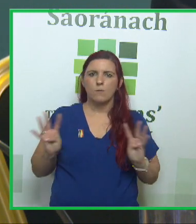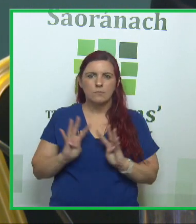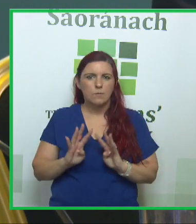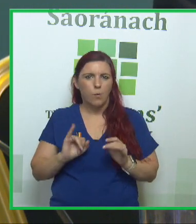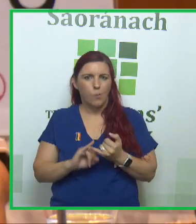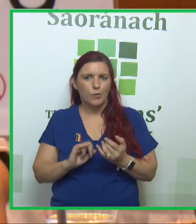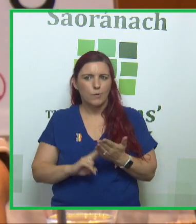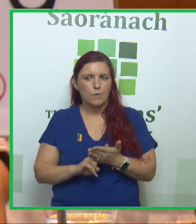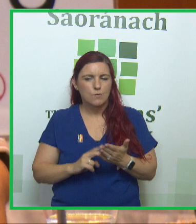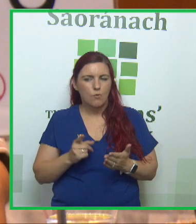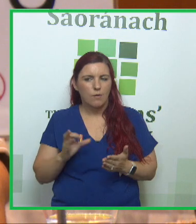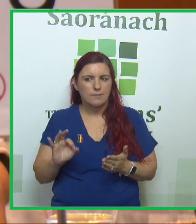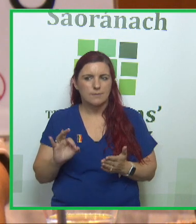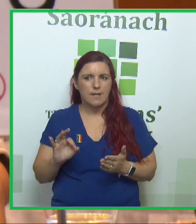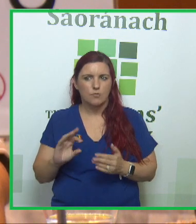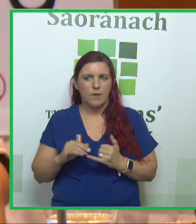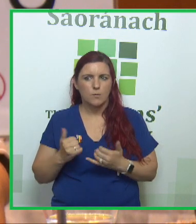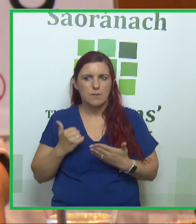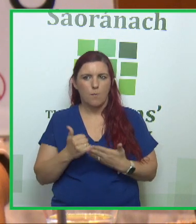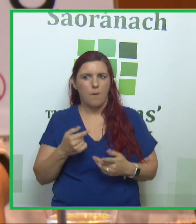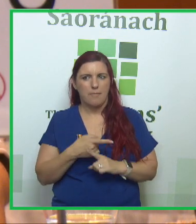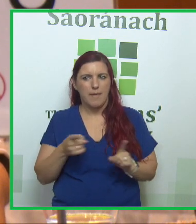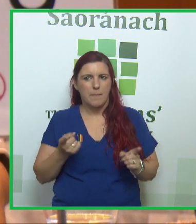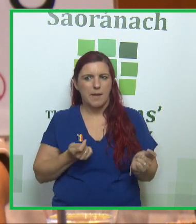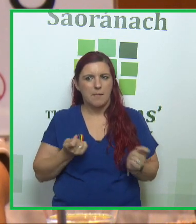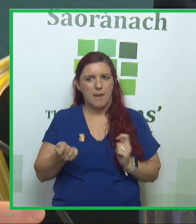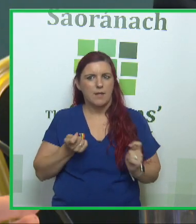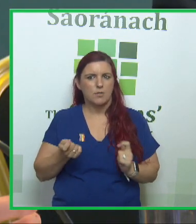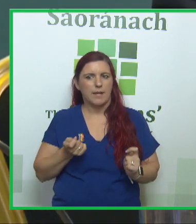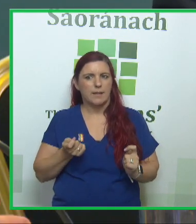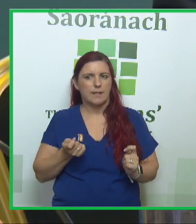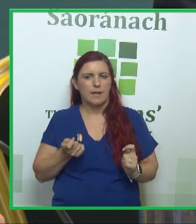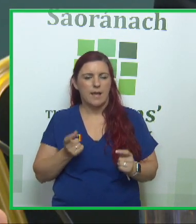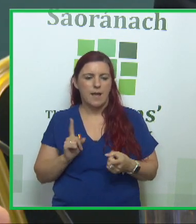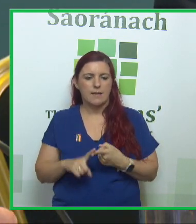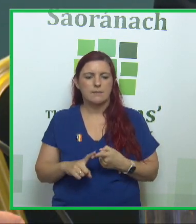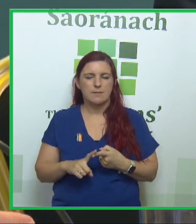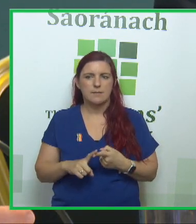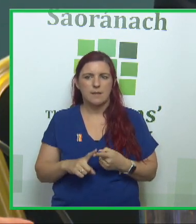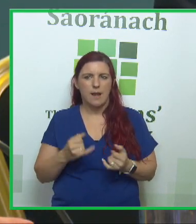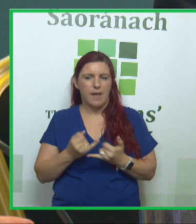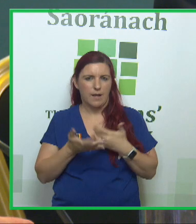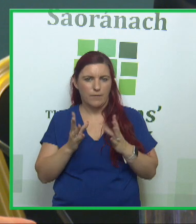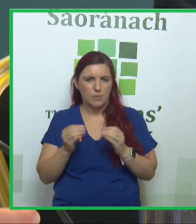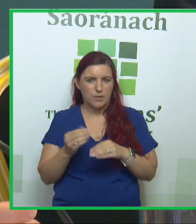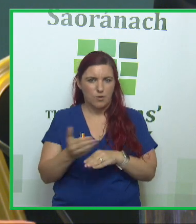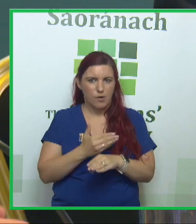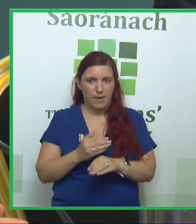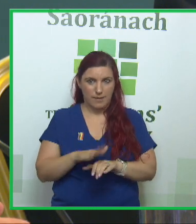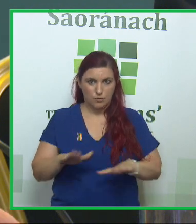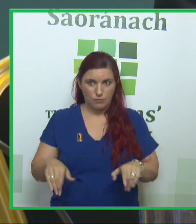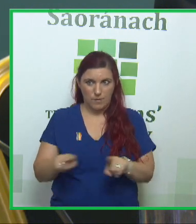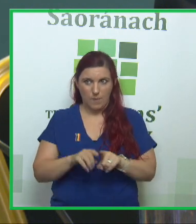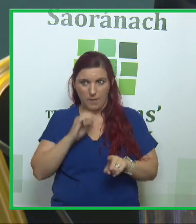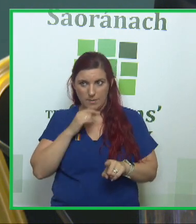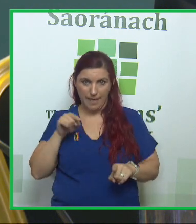drugs and supporting them in managing the feelings that are there. And also, as I mentioned earlier, the children, because they are the very ones